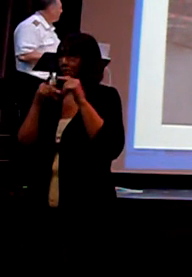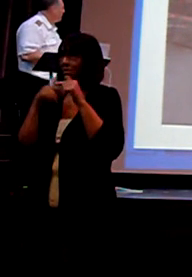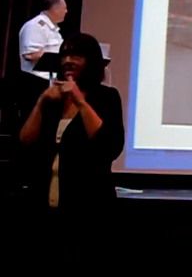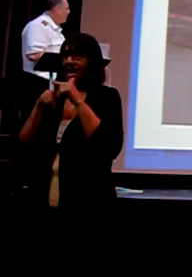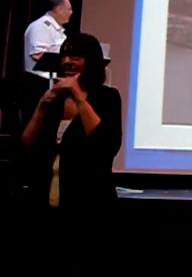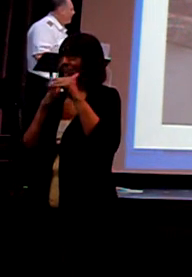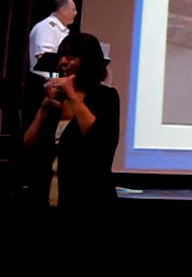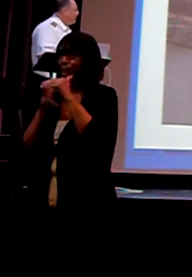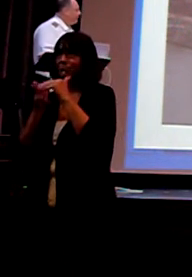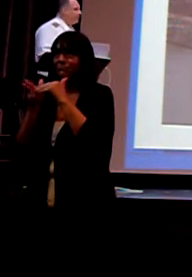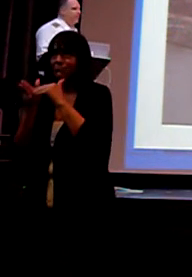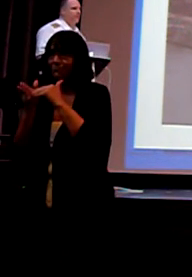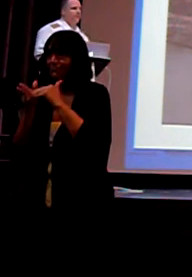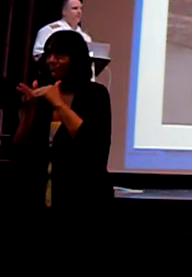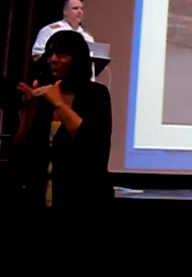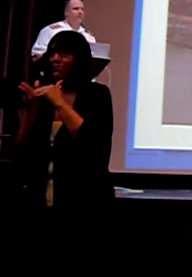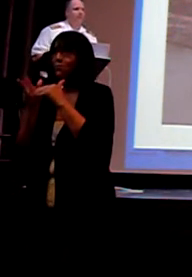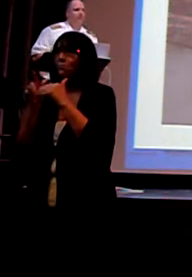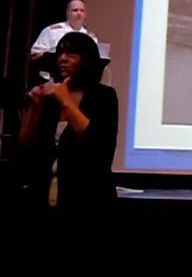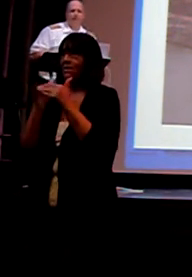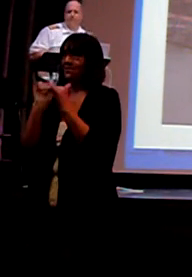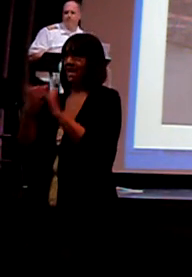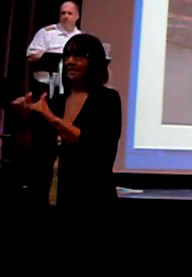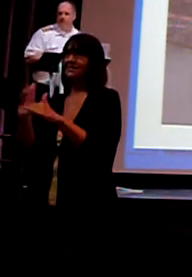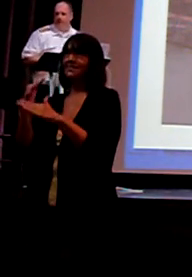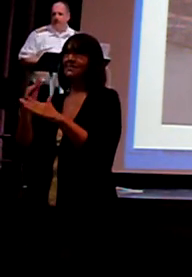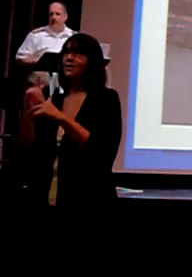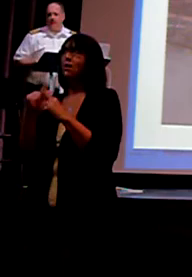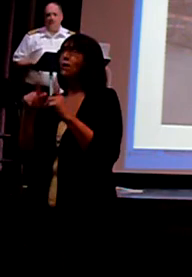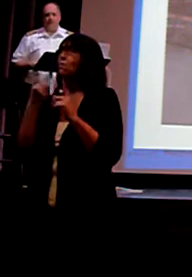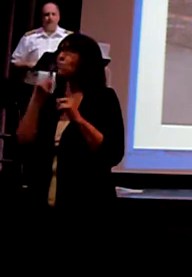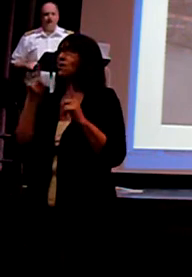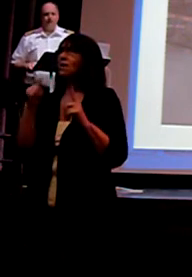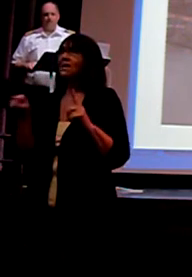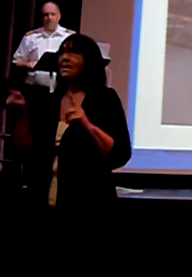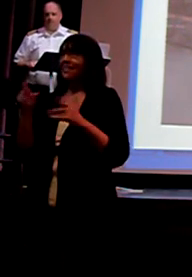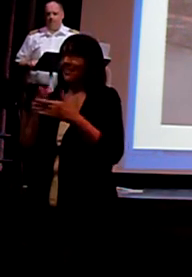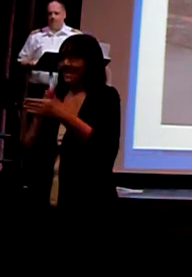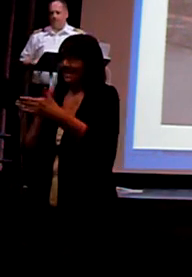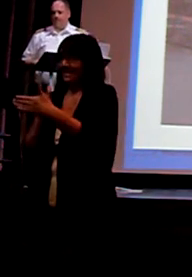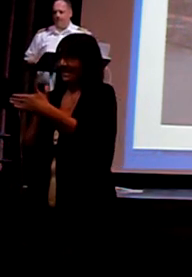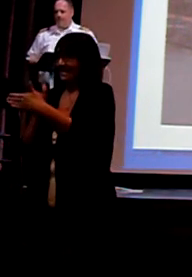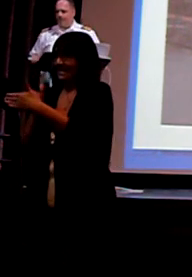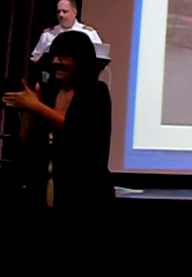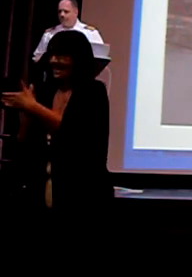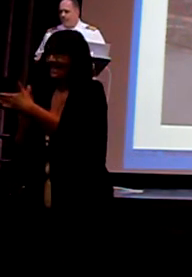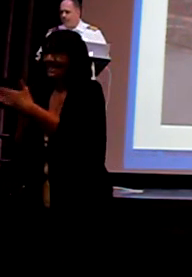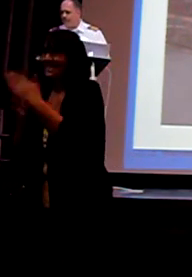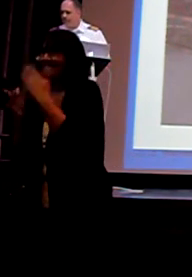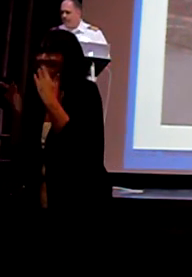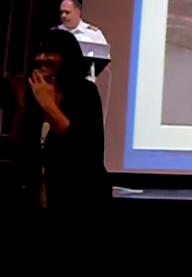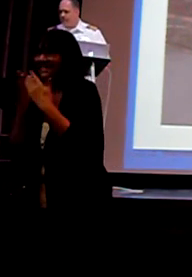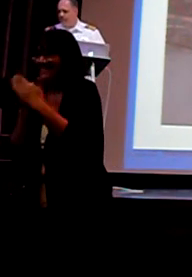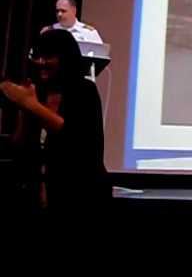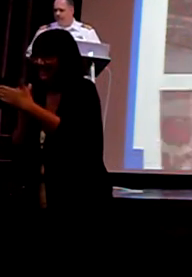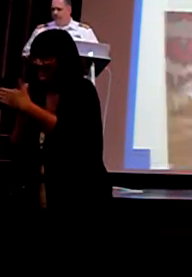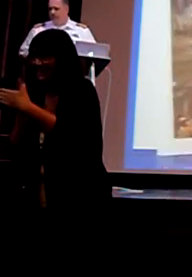further up than what we were, absolutely at the edge.